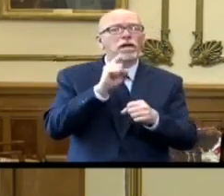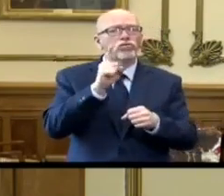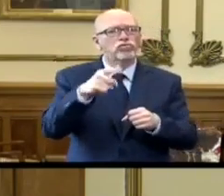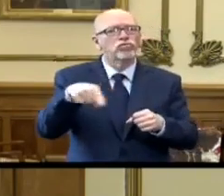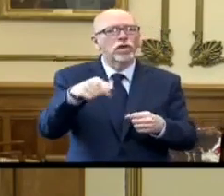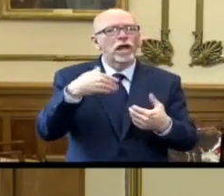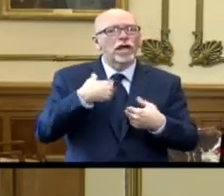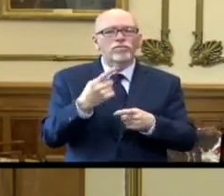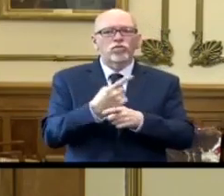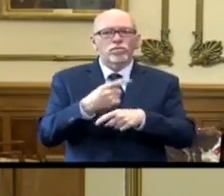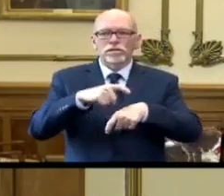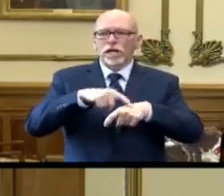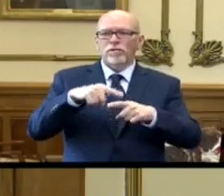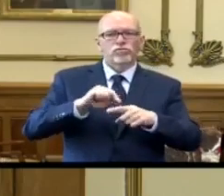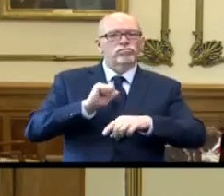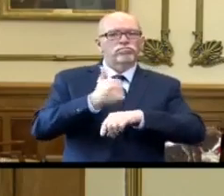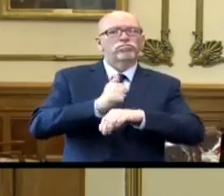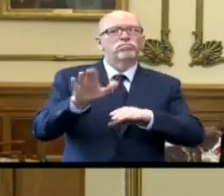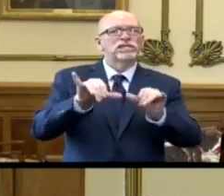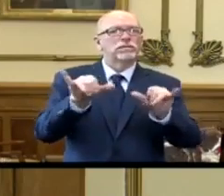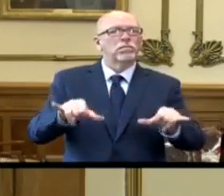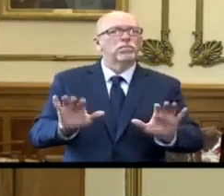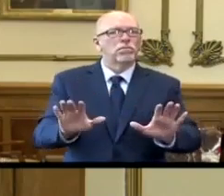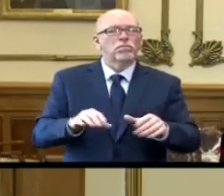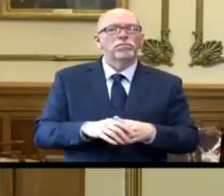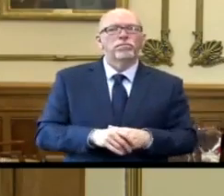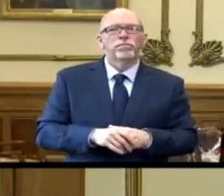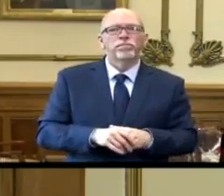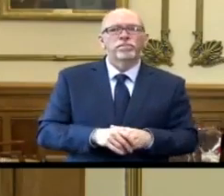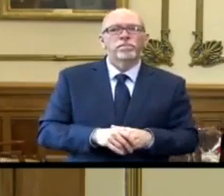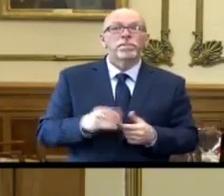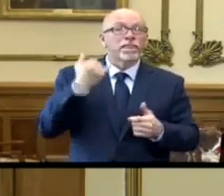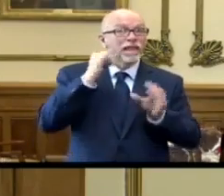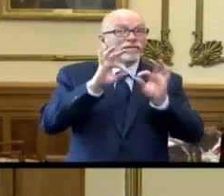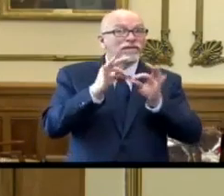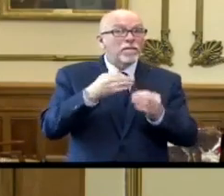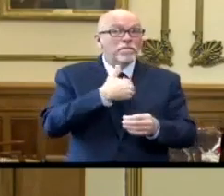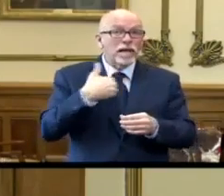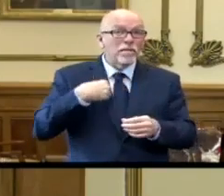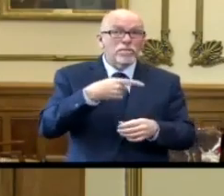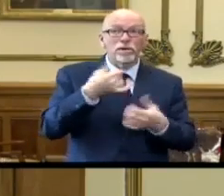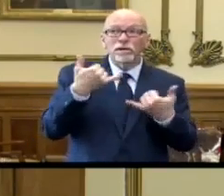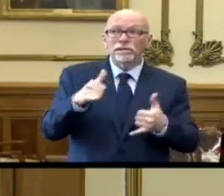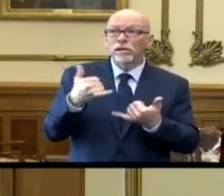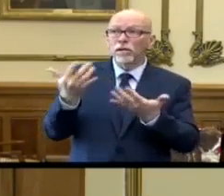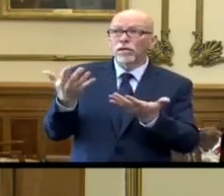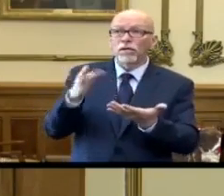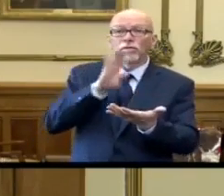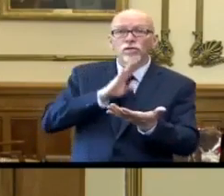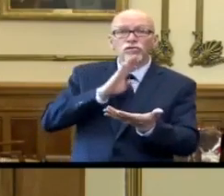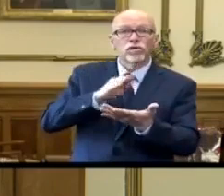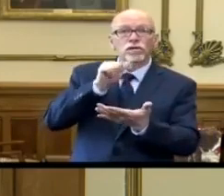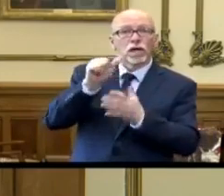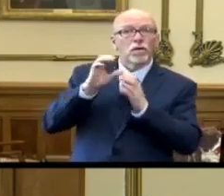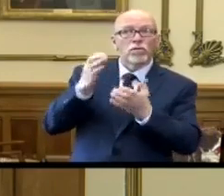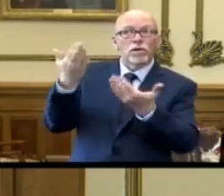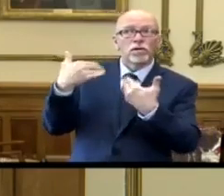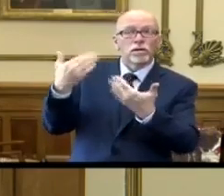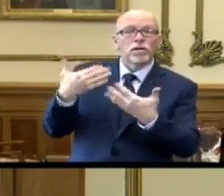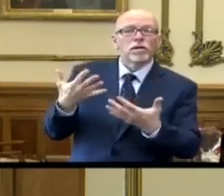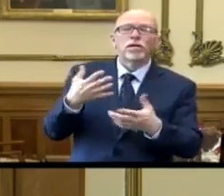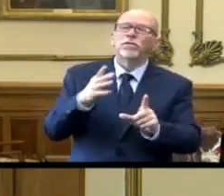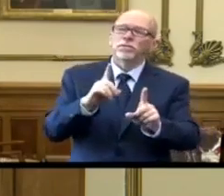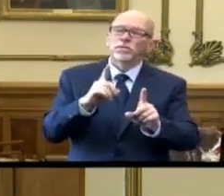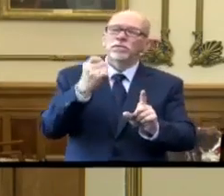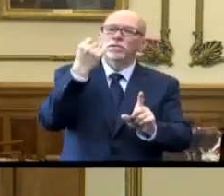that they had the appropriate time to put that in place. If family members are not being communicated, and keep in mind